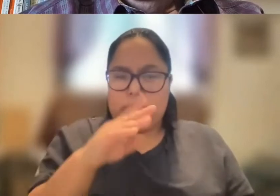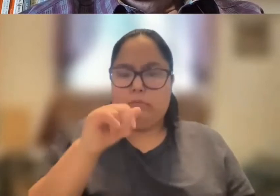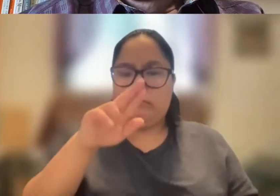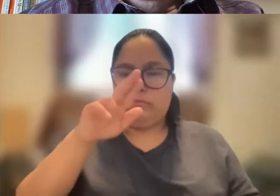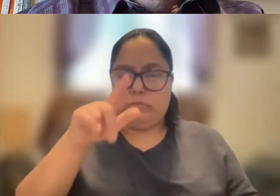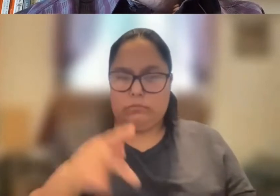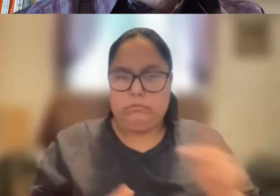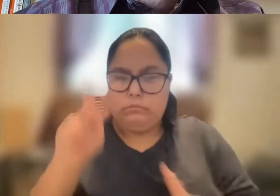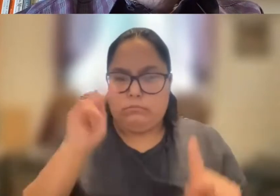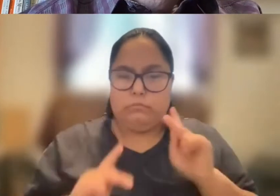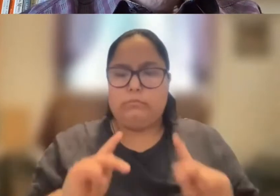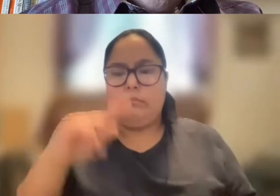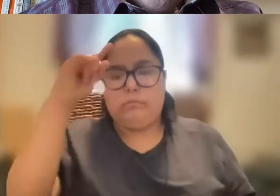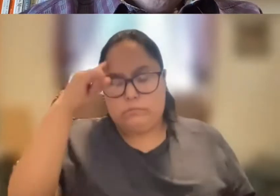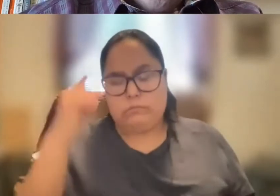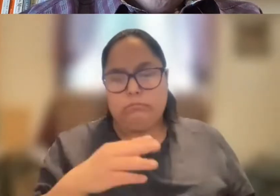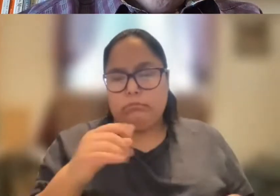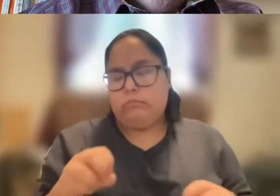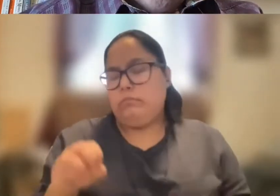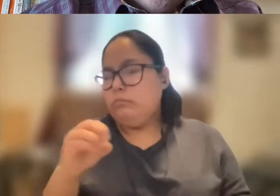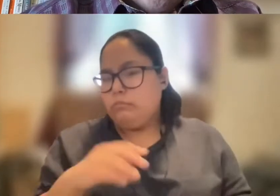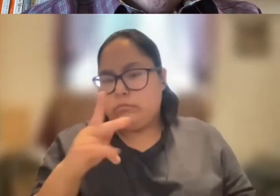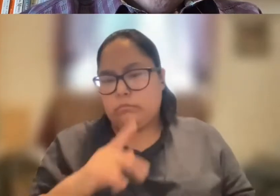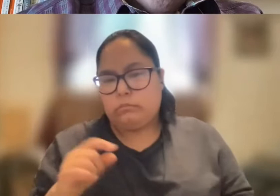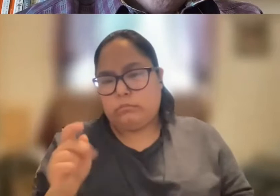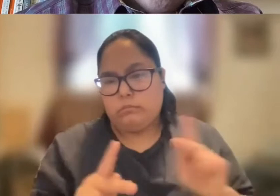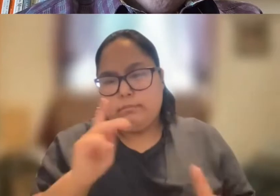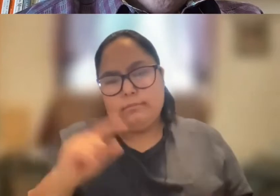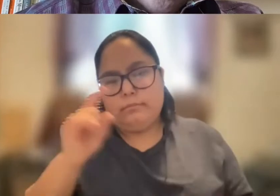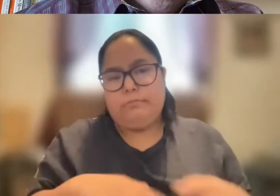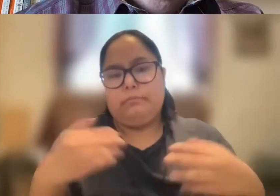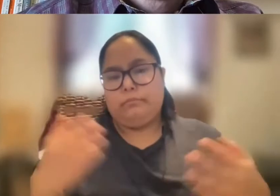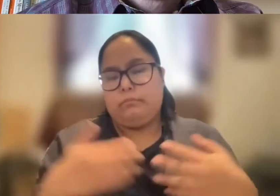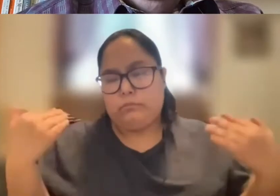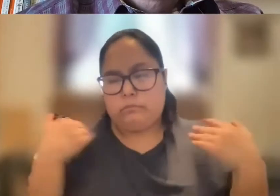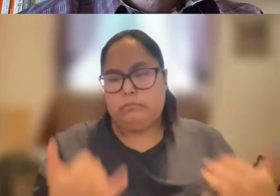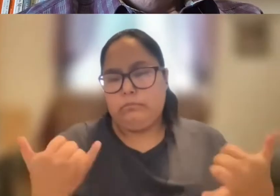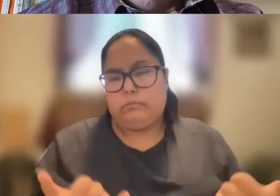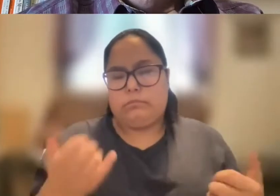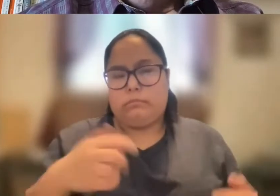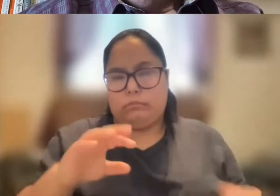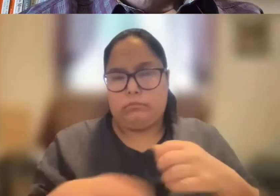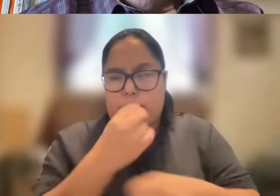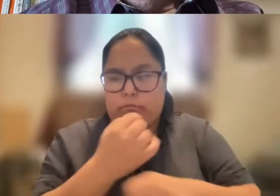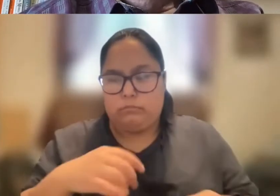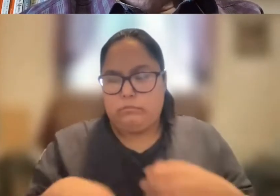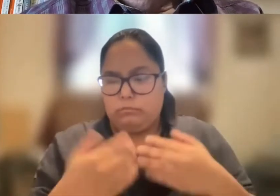Michael, there are just so many people in the community now that I didn't know 3 years